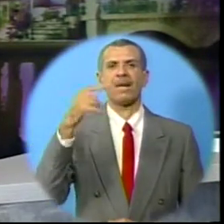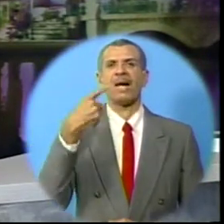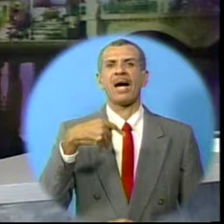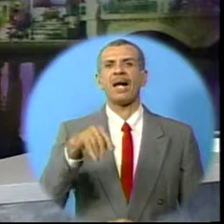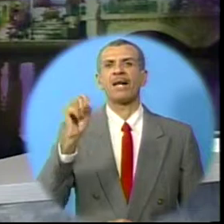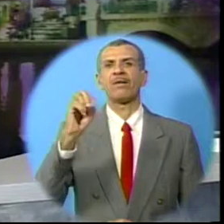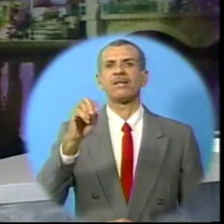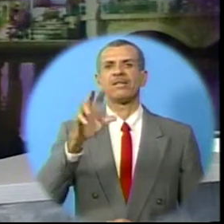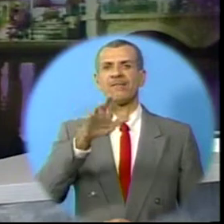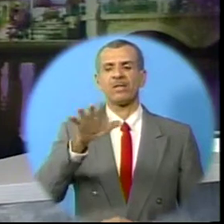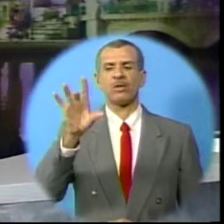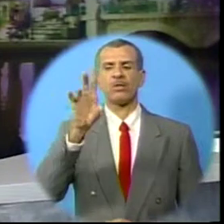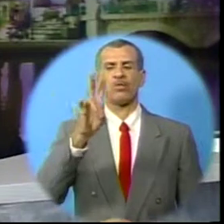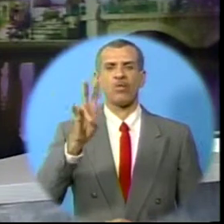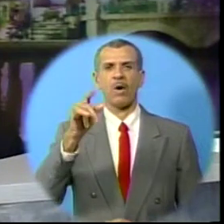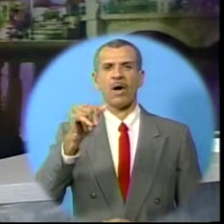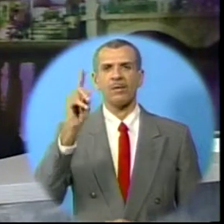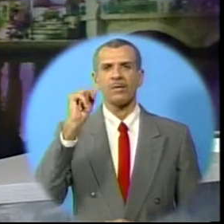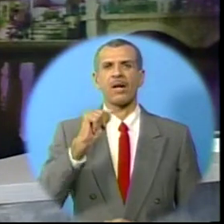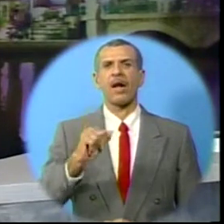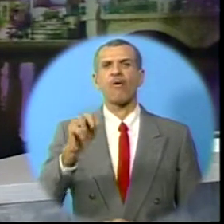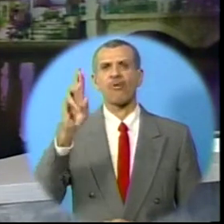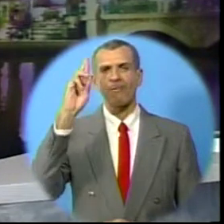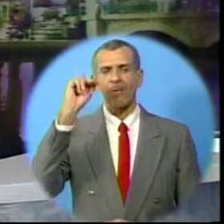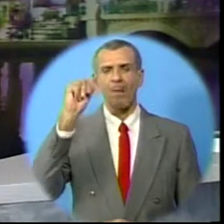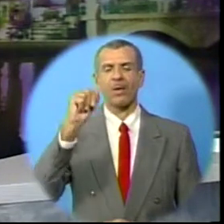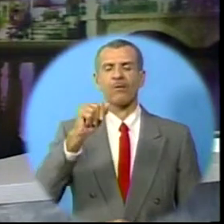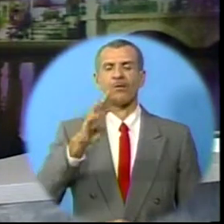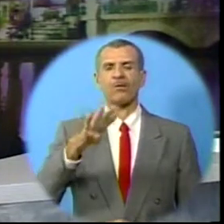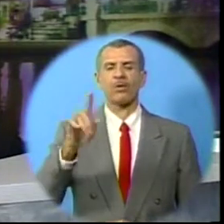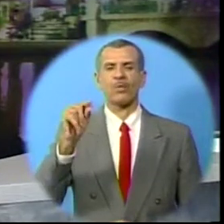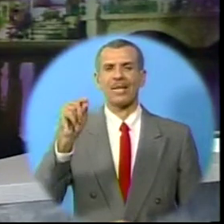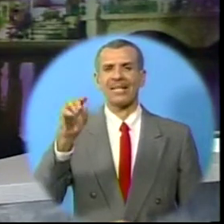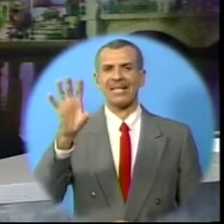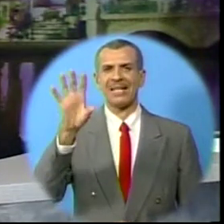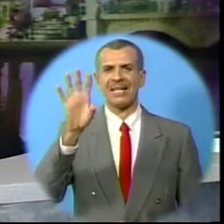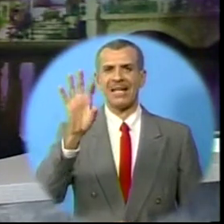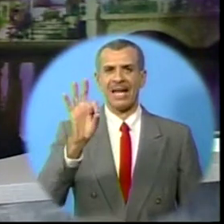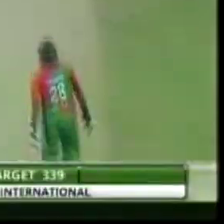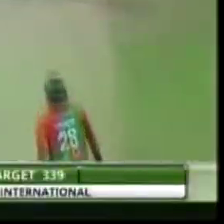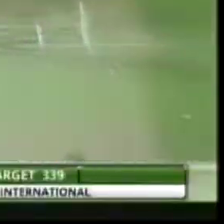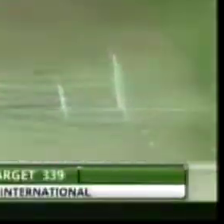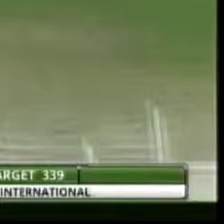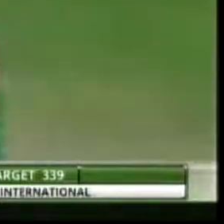got 55, while Ravi Rampal took 4 for 29.